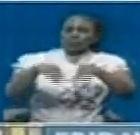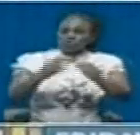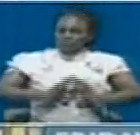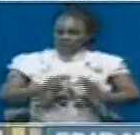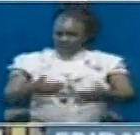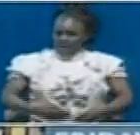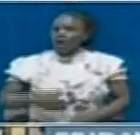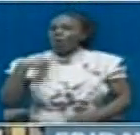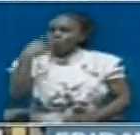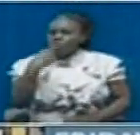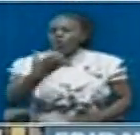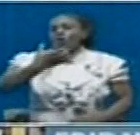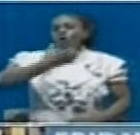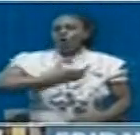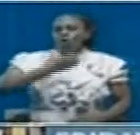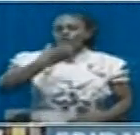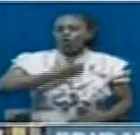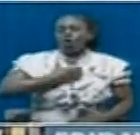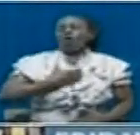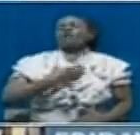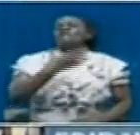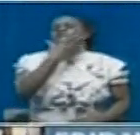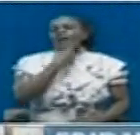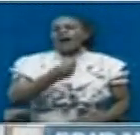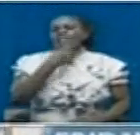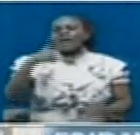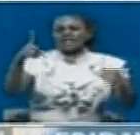way is her own 62-year-old father.